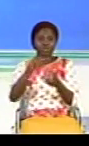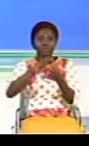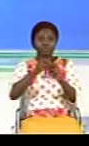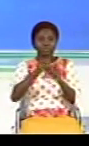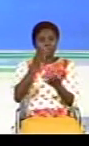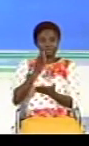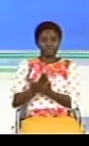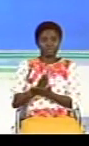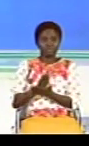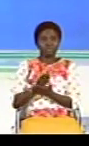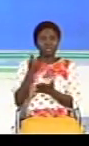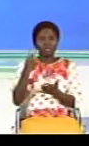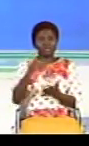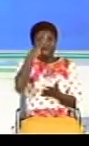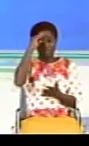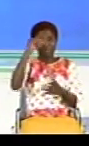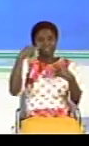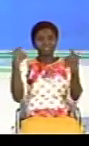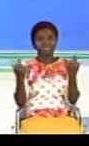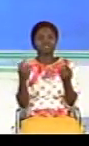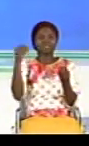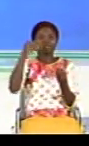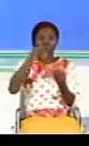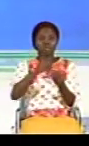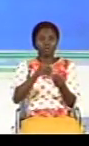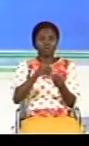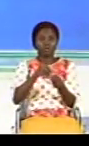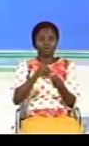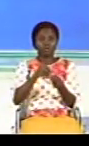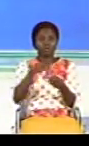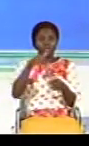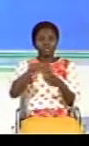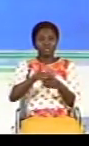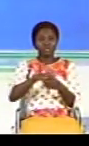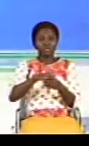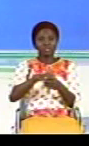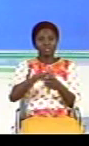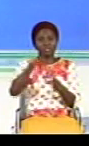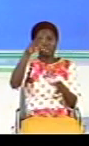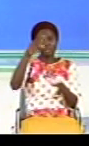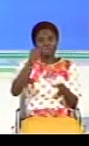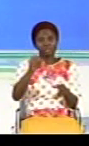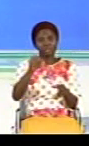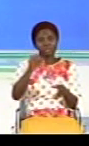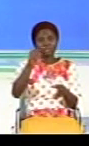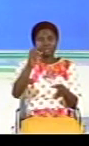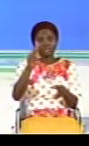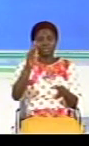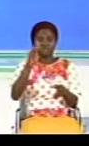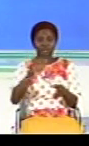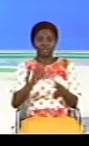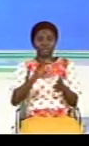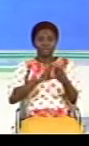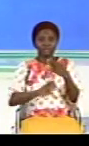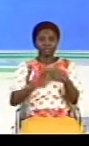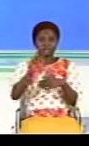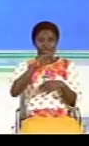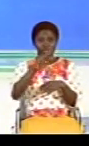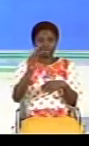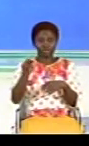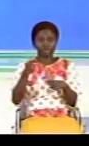yet more. Numbers chapter 22. In Numbers chapter